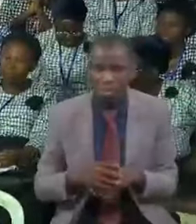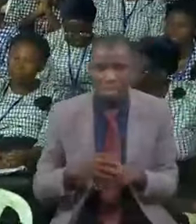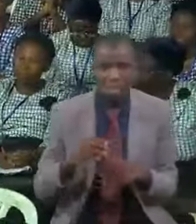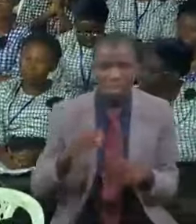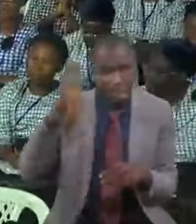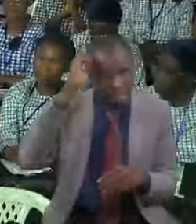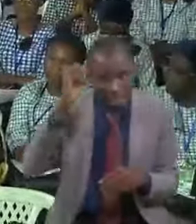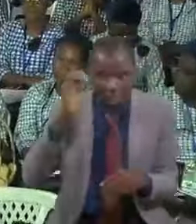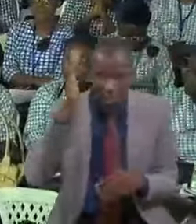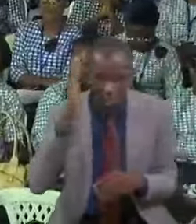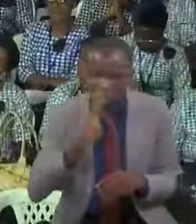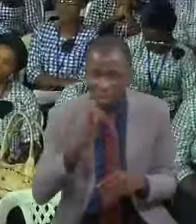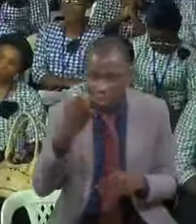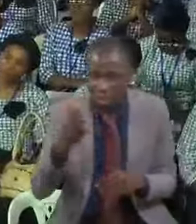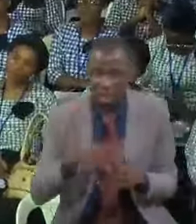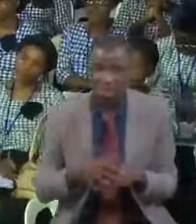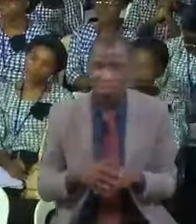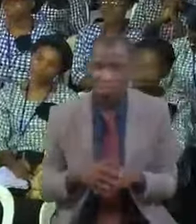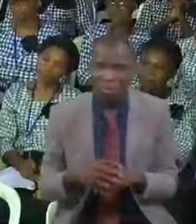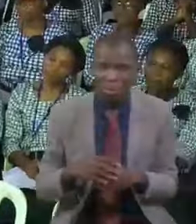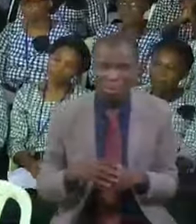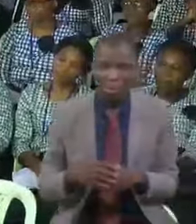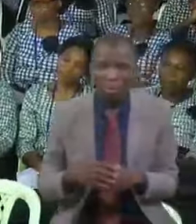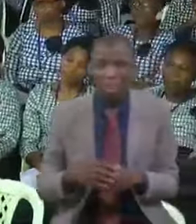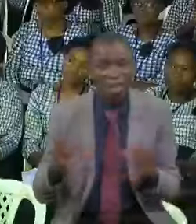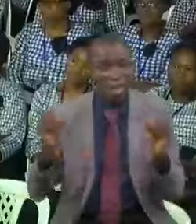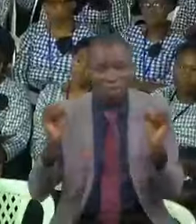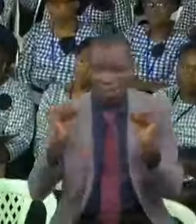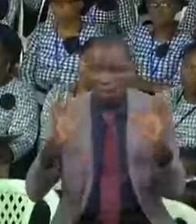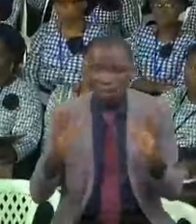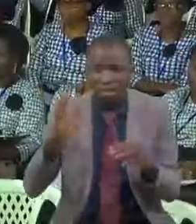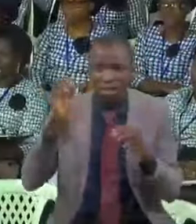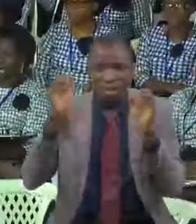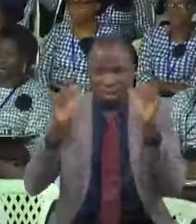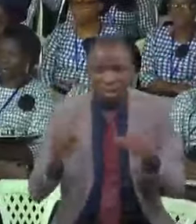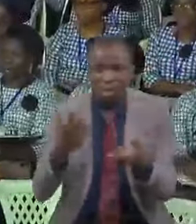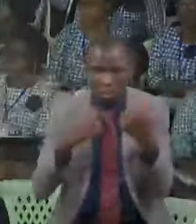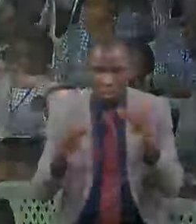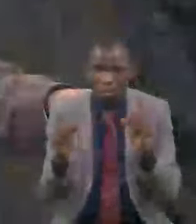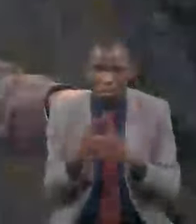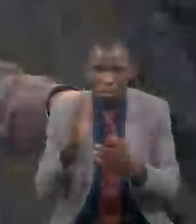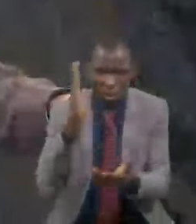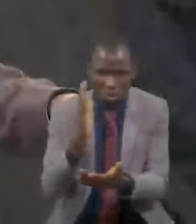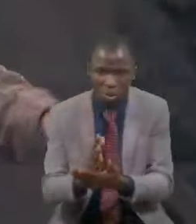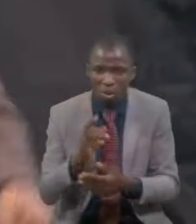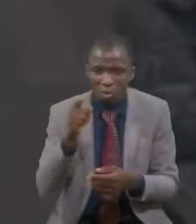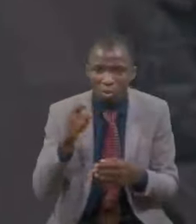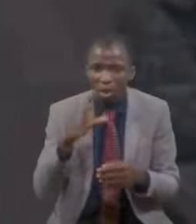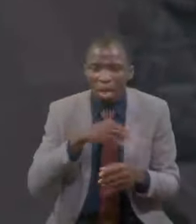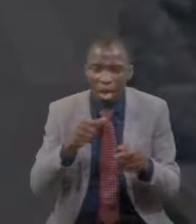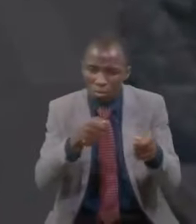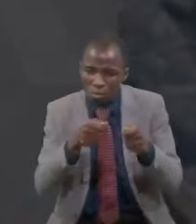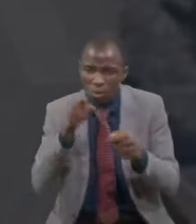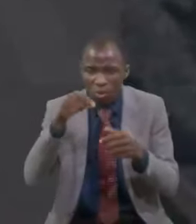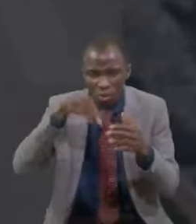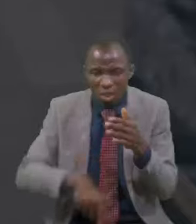there. And nothing can come to double cross your way and hold you down.